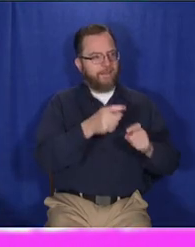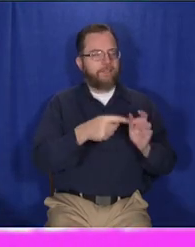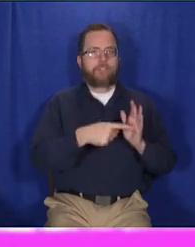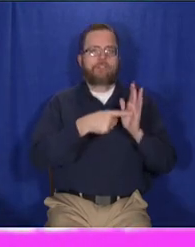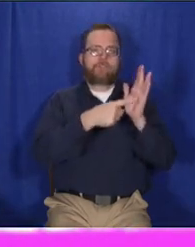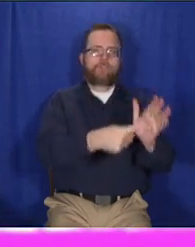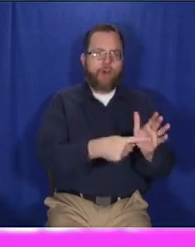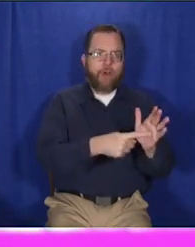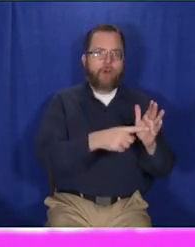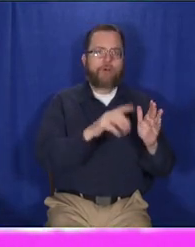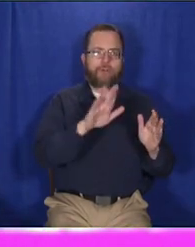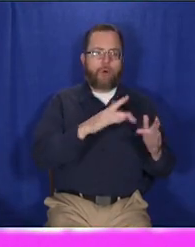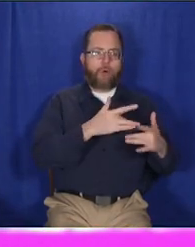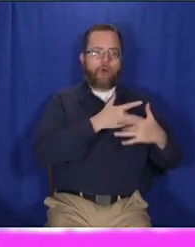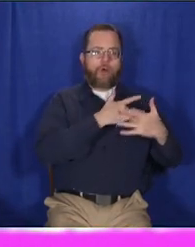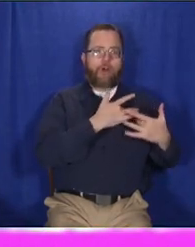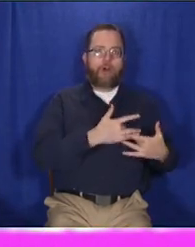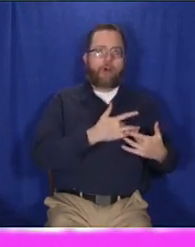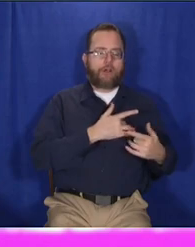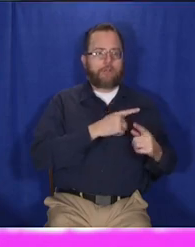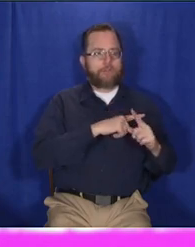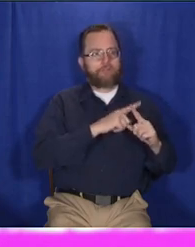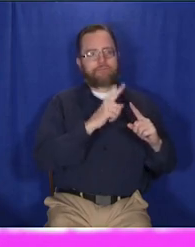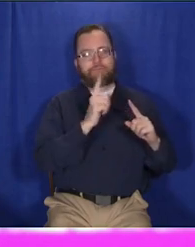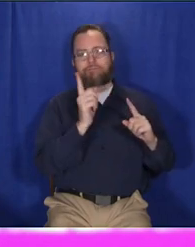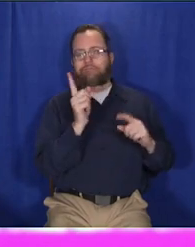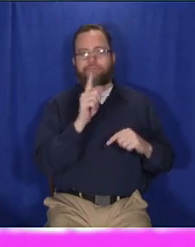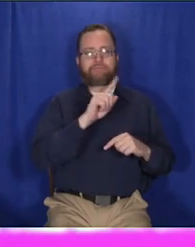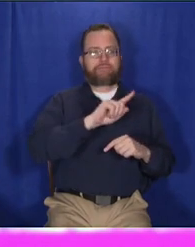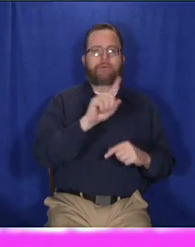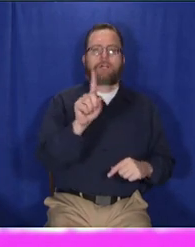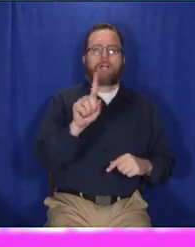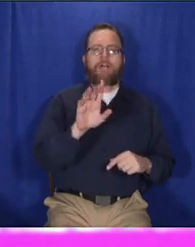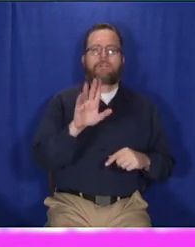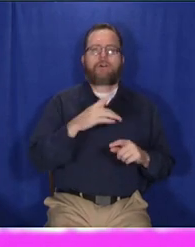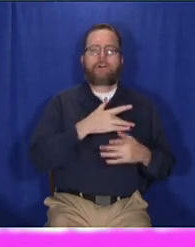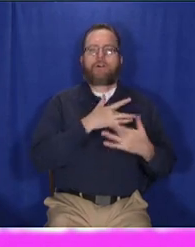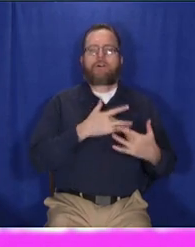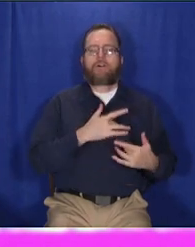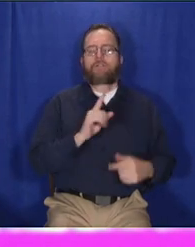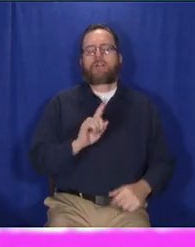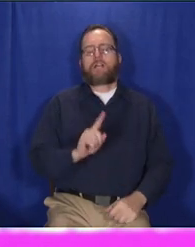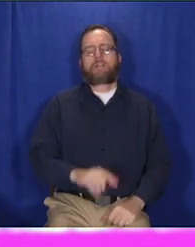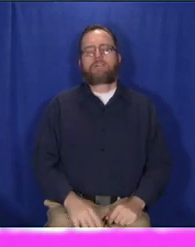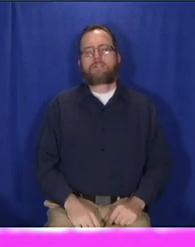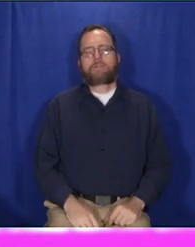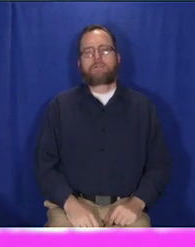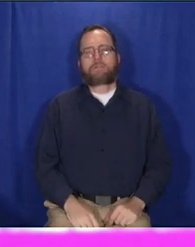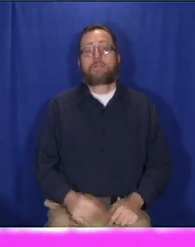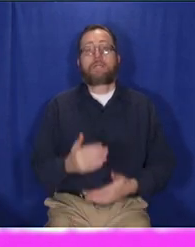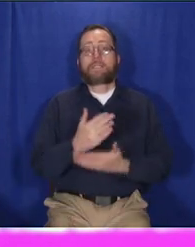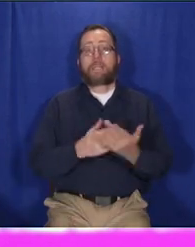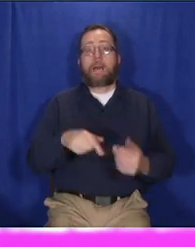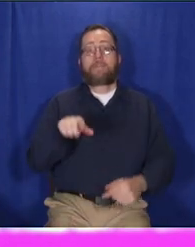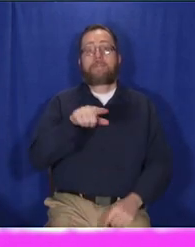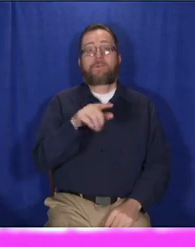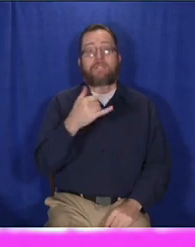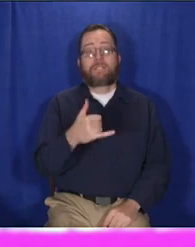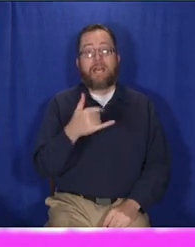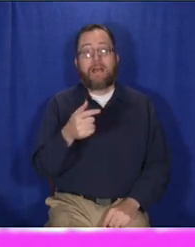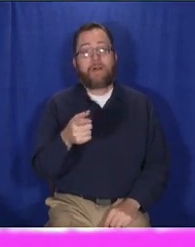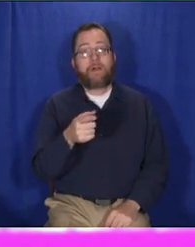actually follows your money. We know this to be true. Because some of y'all are real nervous right now, right? Because